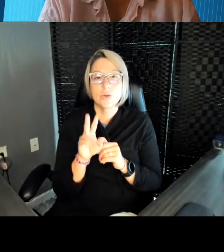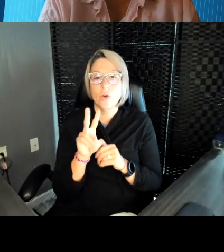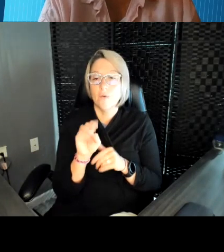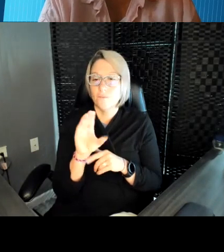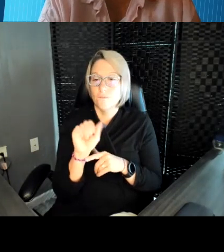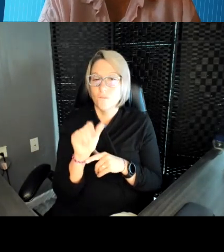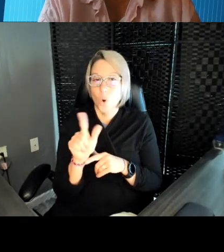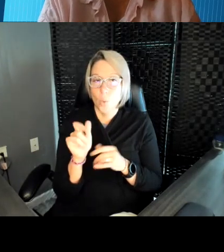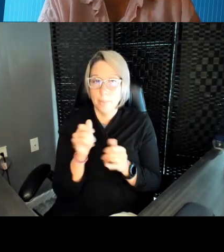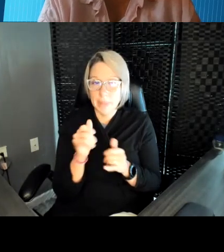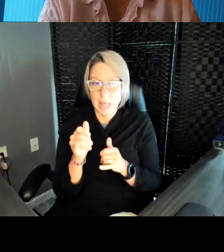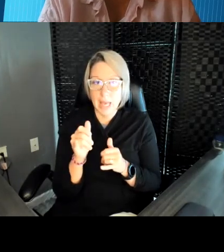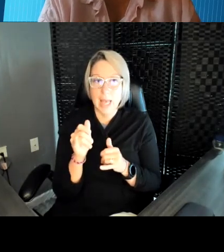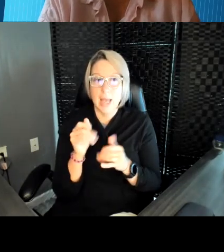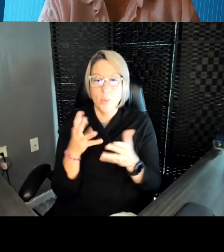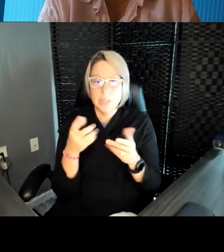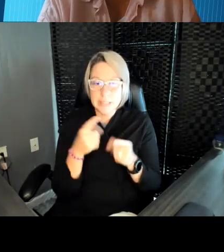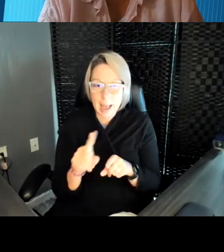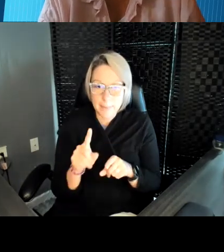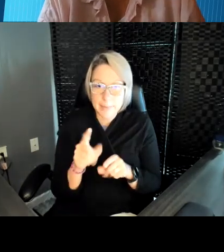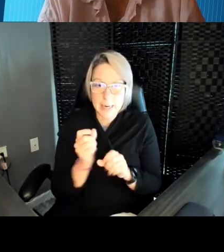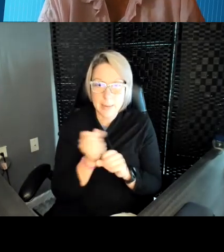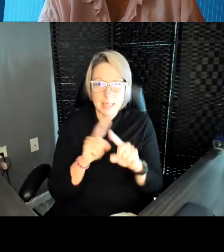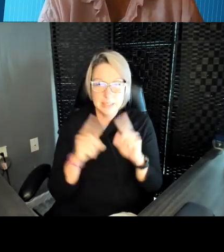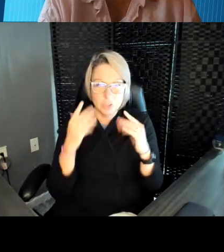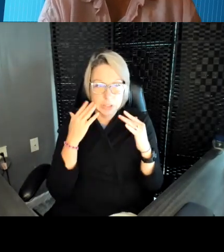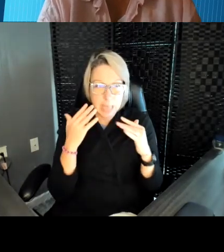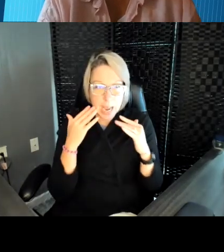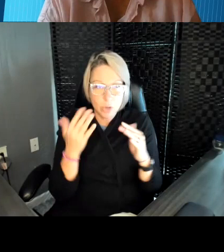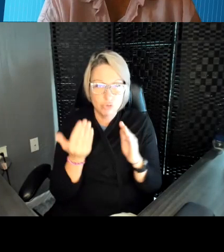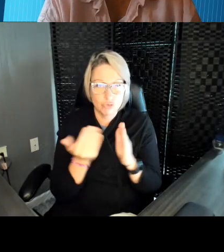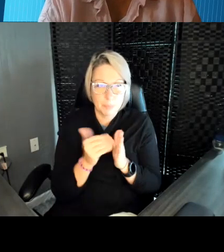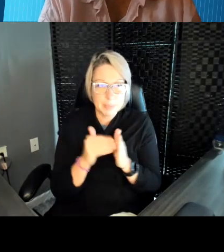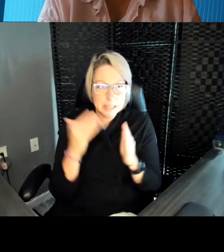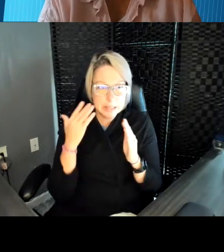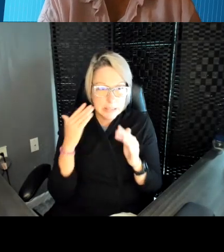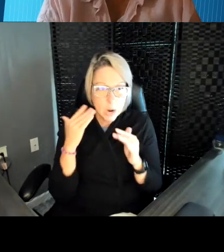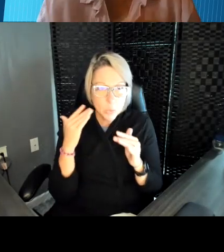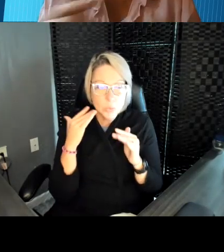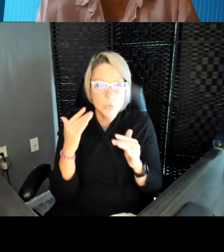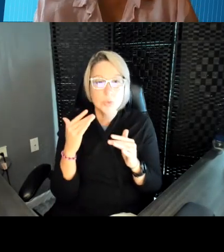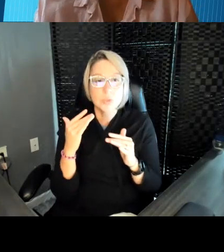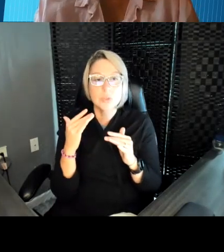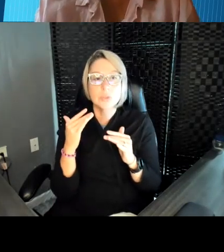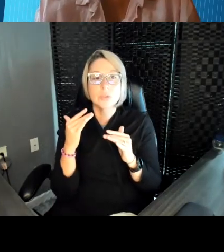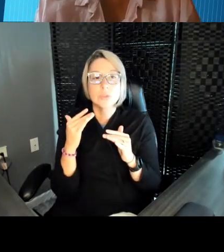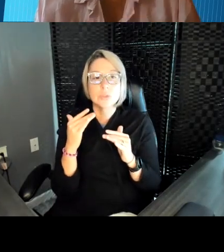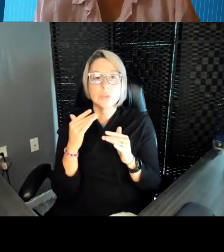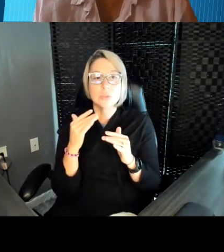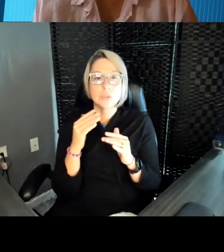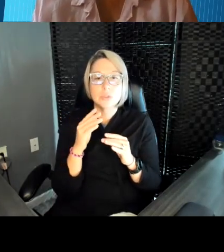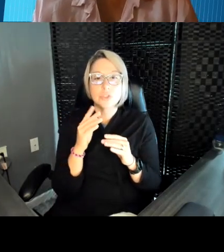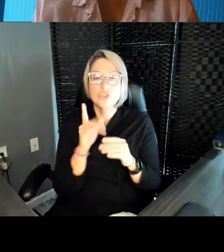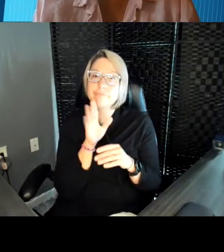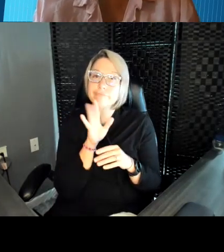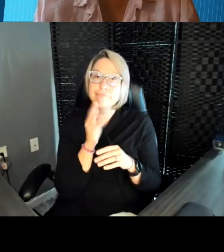happening, making different sounds, repeating sounds, babbling in strings. So we start to get an idea of